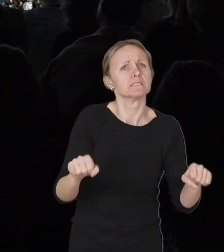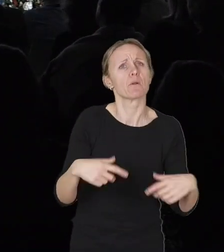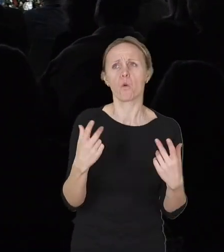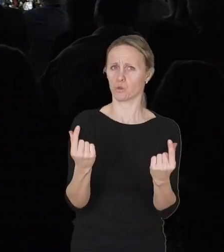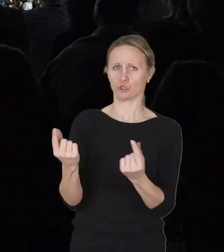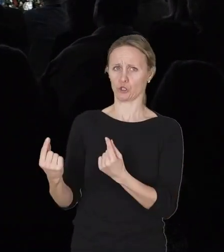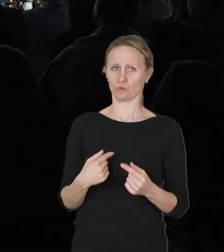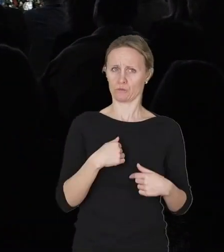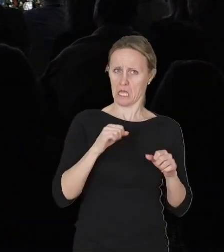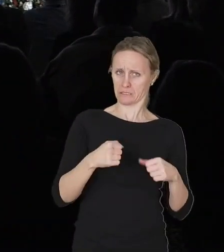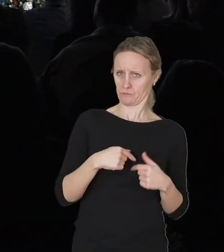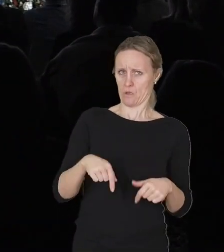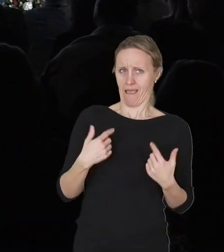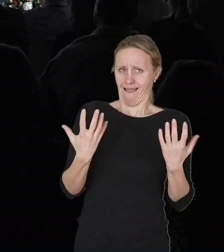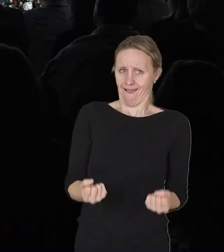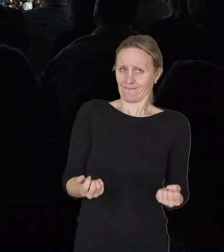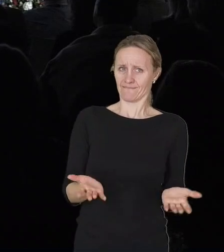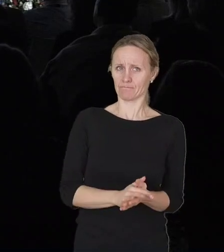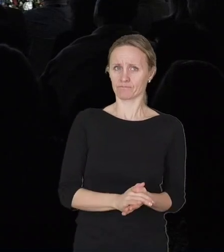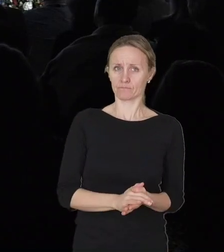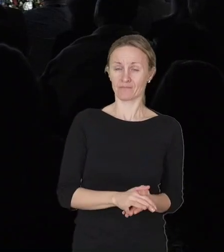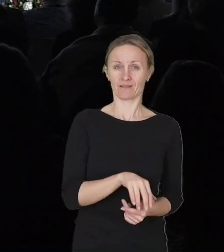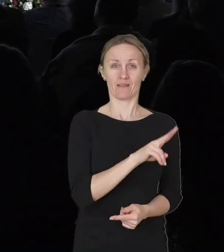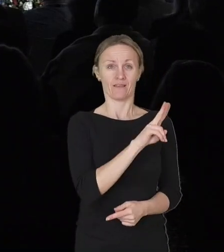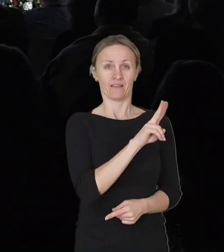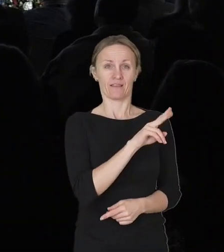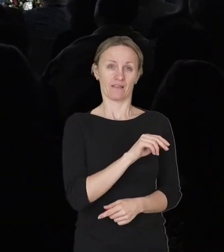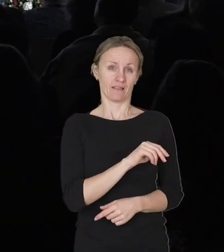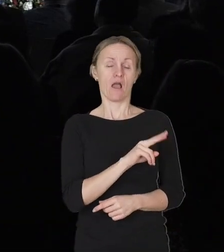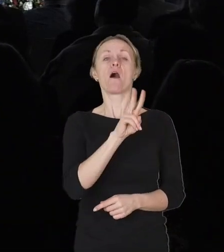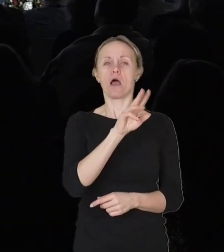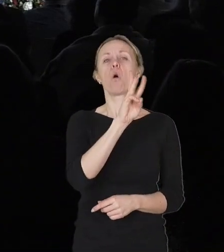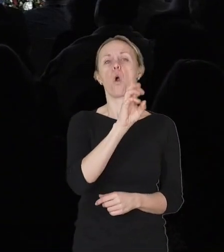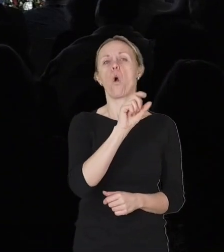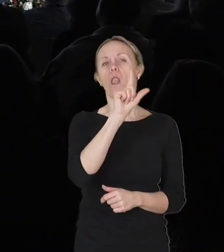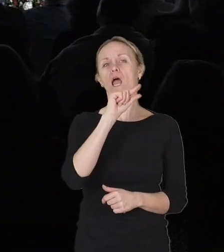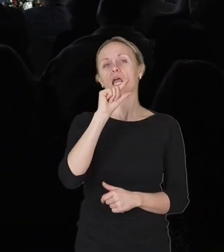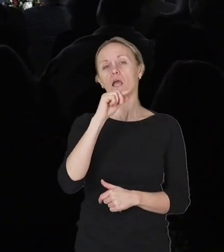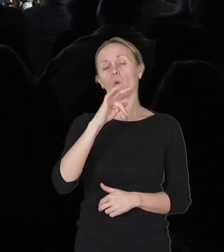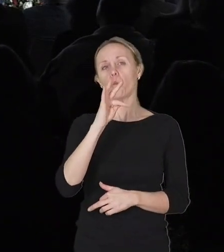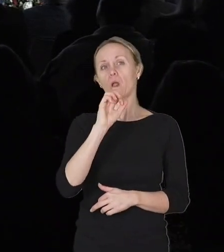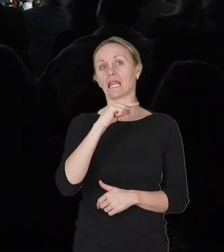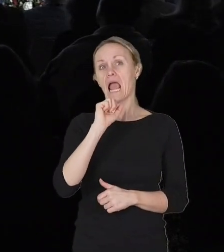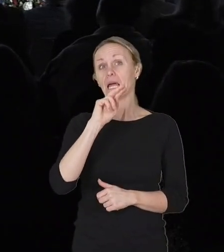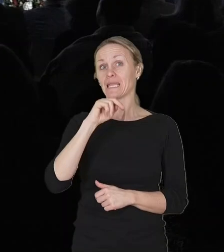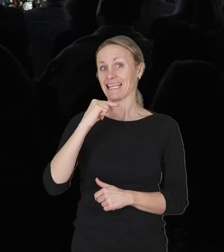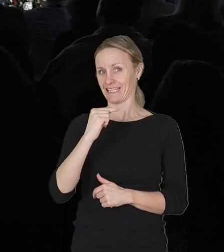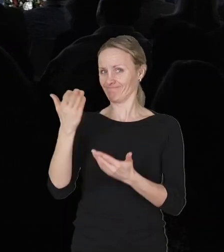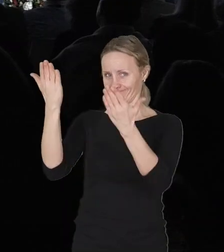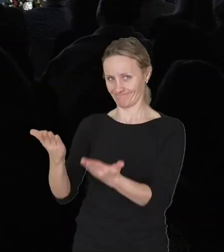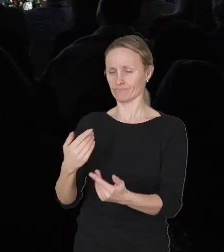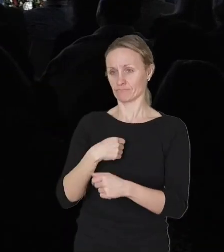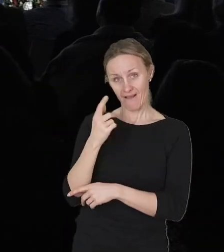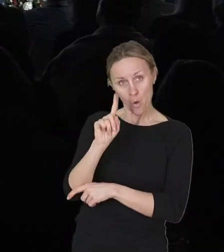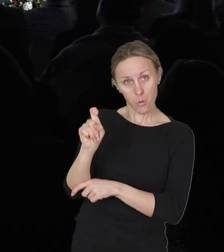a little? So now I'm turning to you. What in the new mandate of the Commission is, what kind of